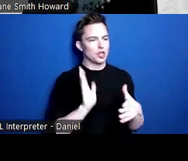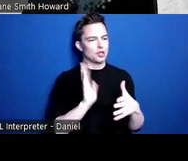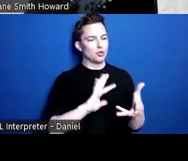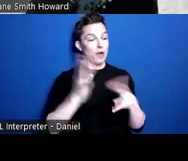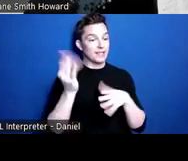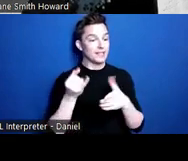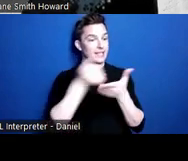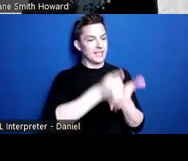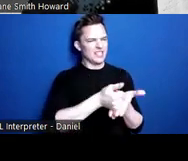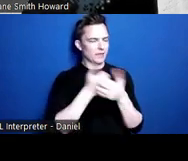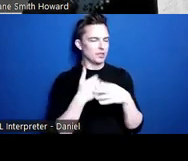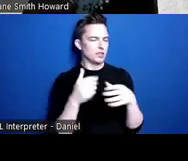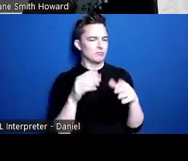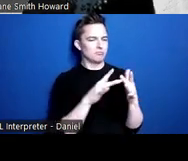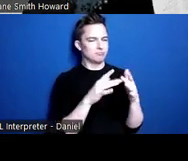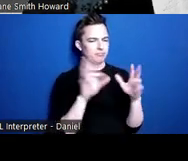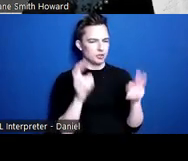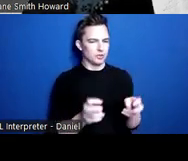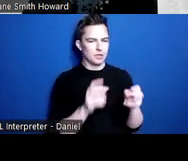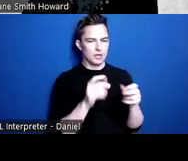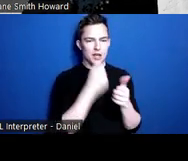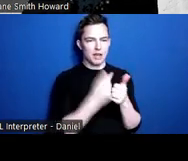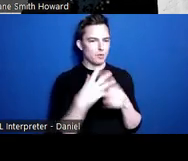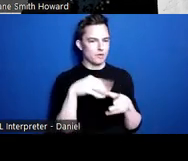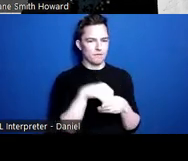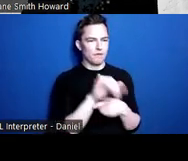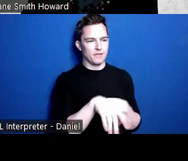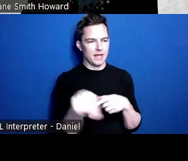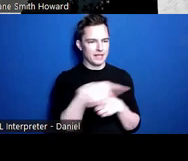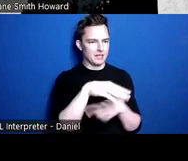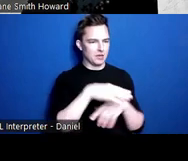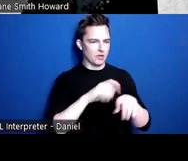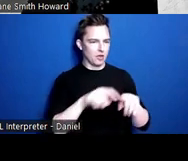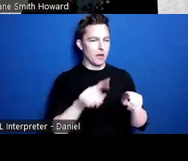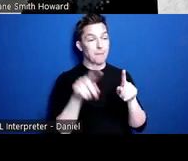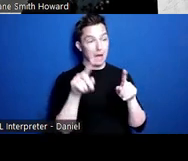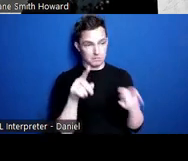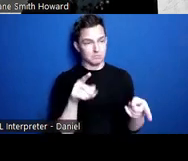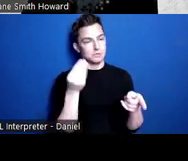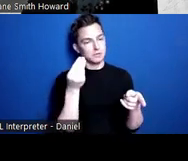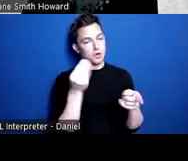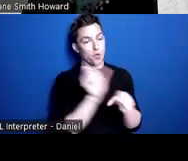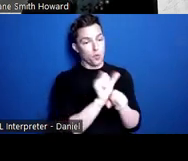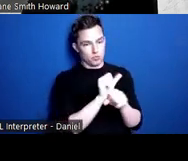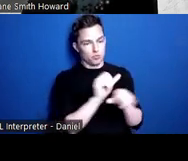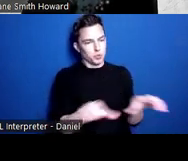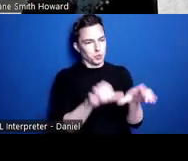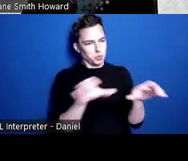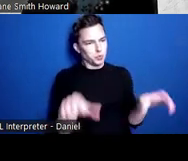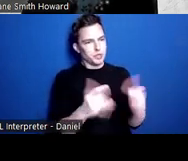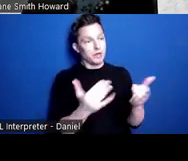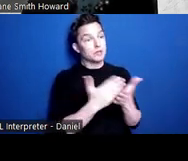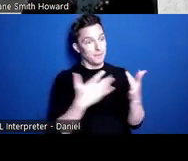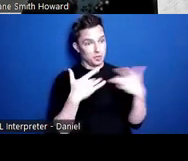I know not everyone on this call may be part of that, but there's work being done. There are some